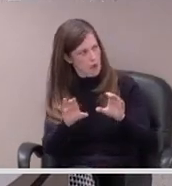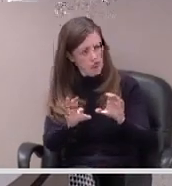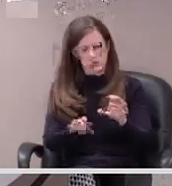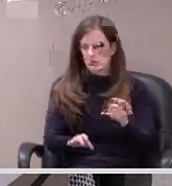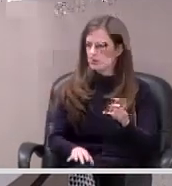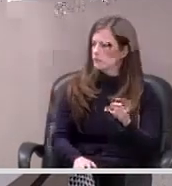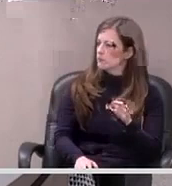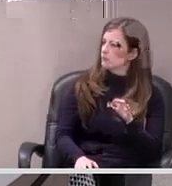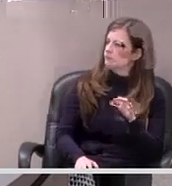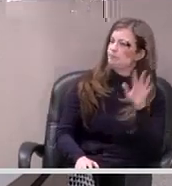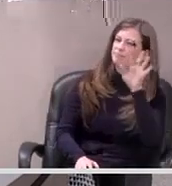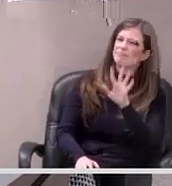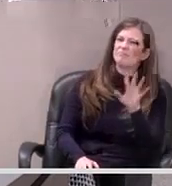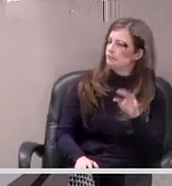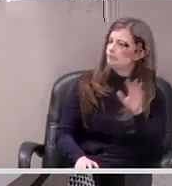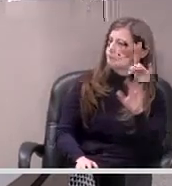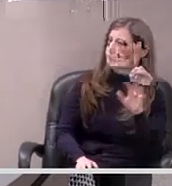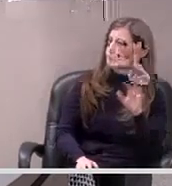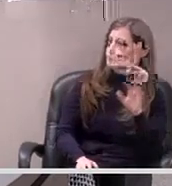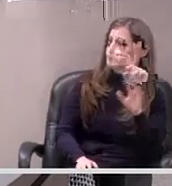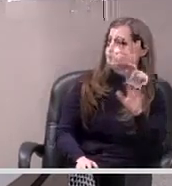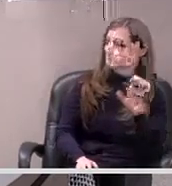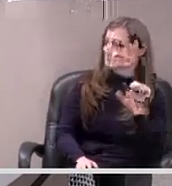around $80 million,